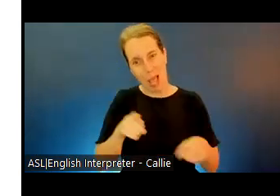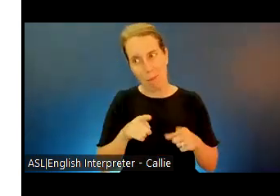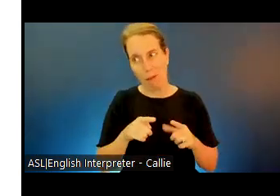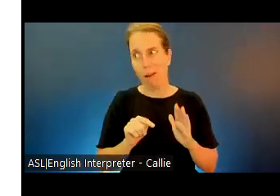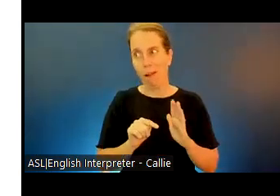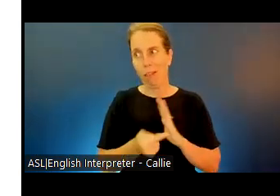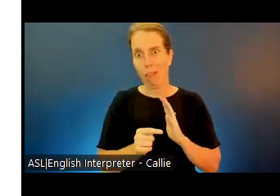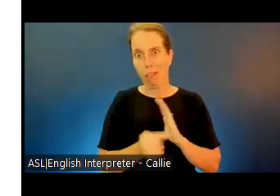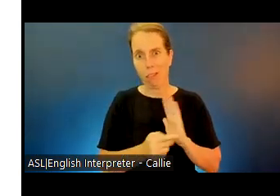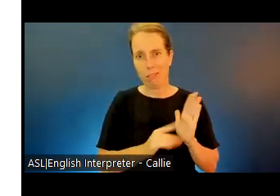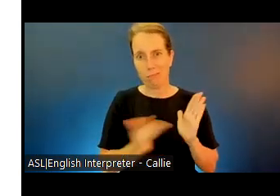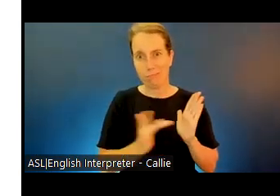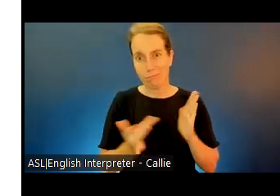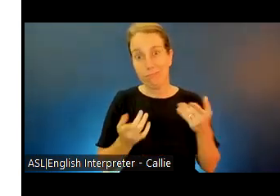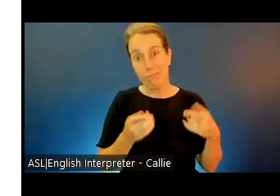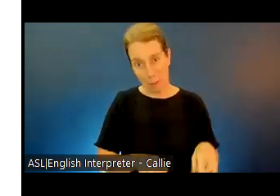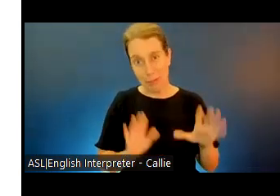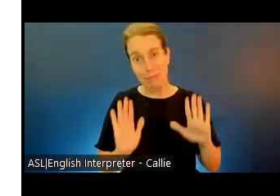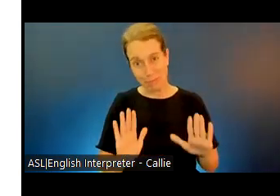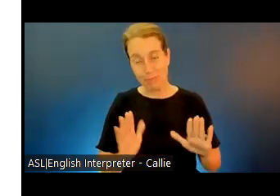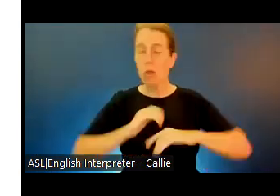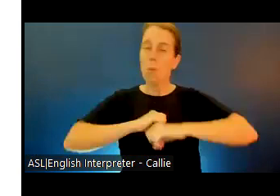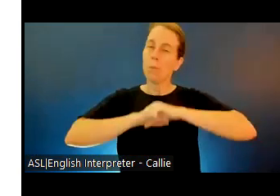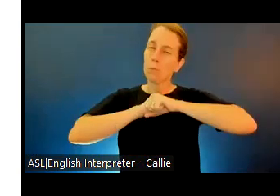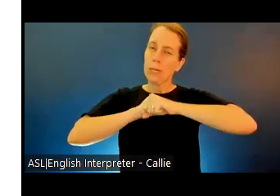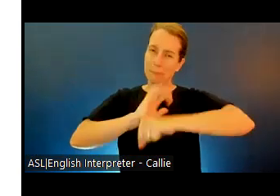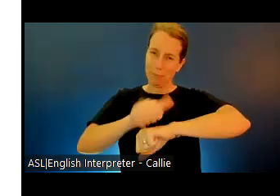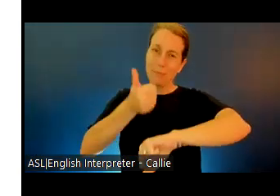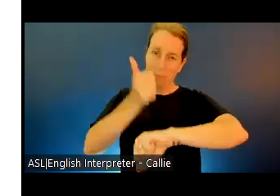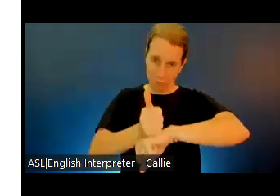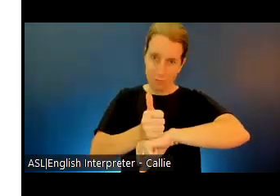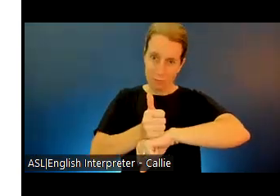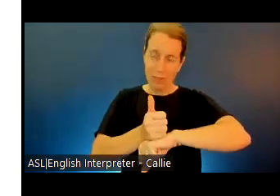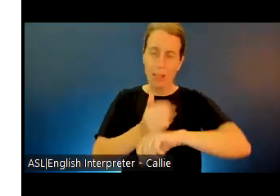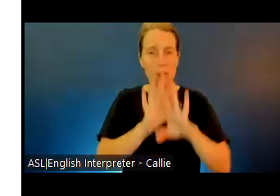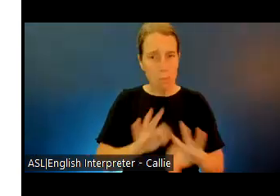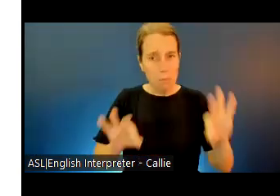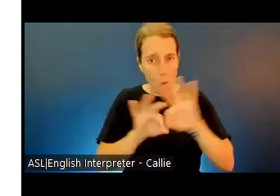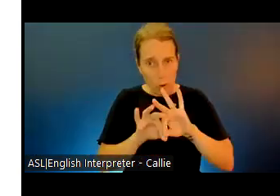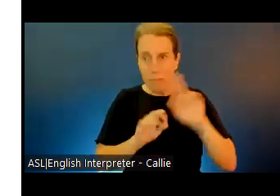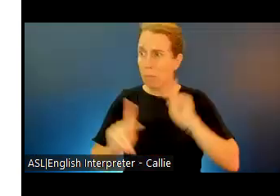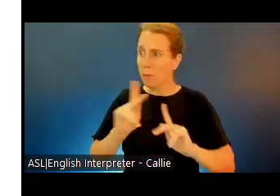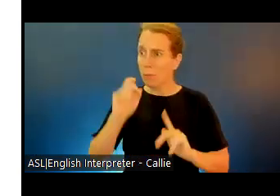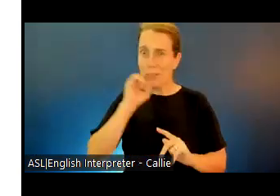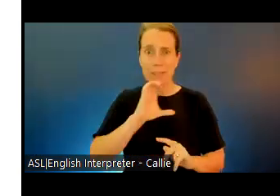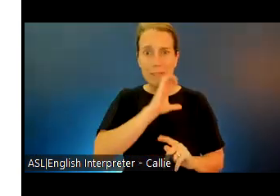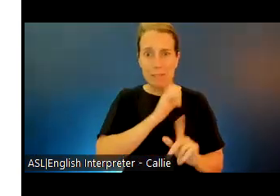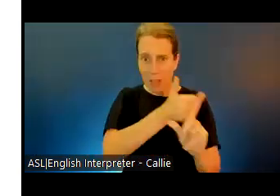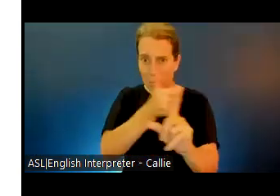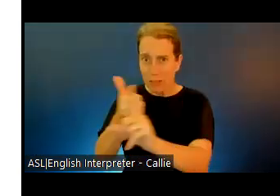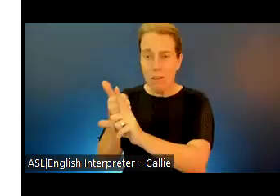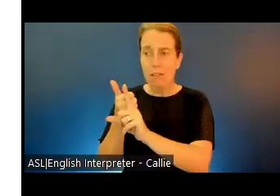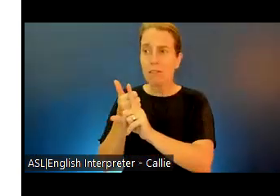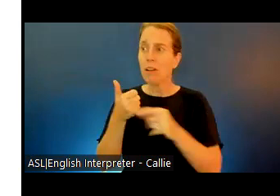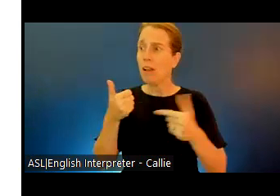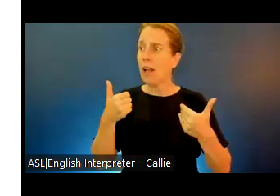being cared for by others, including those under guardianship, are treated respectfully. They should live free from all forms of